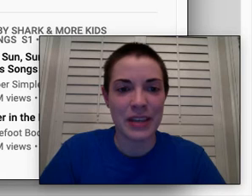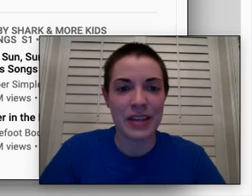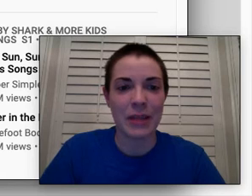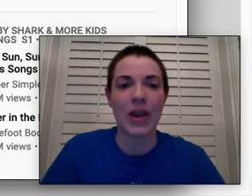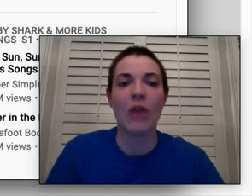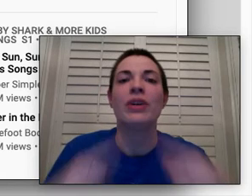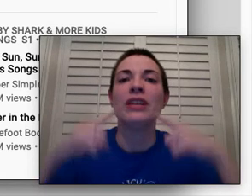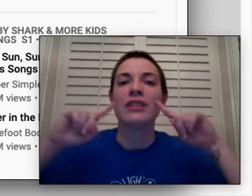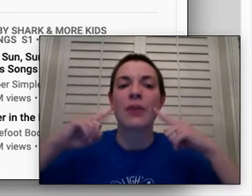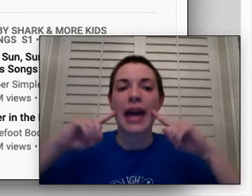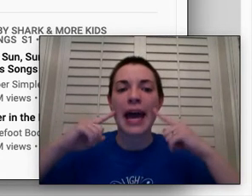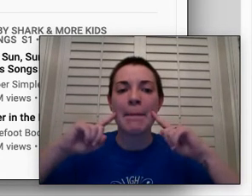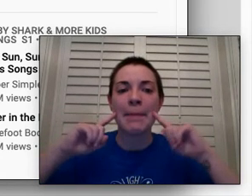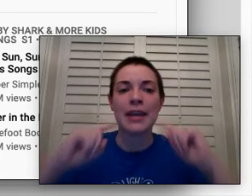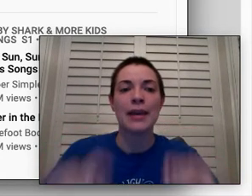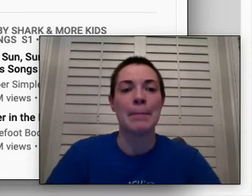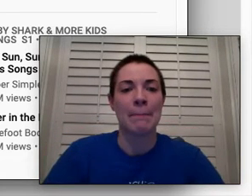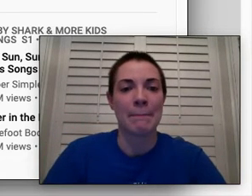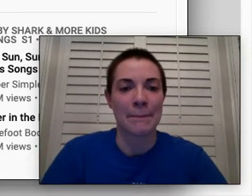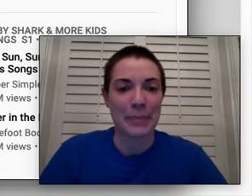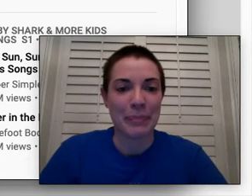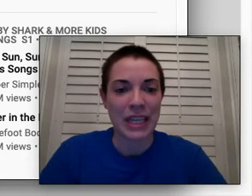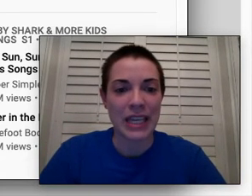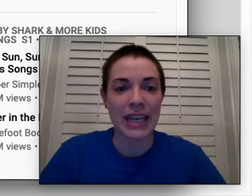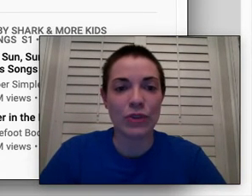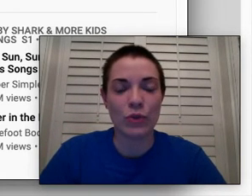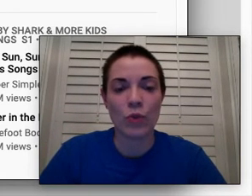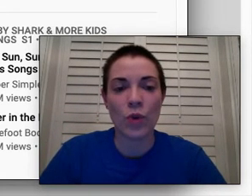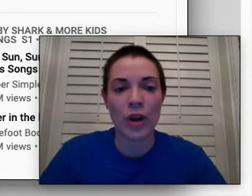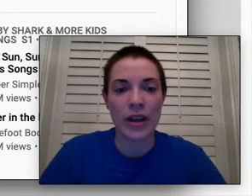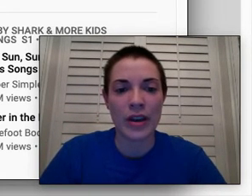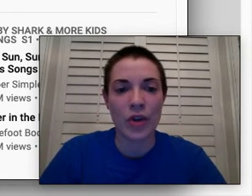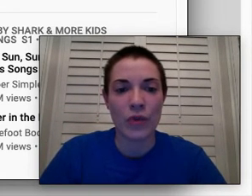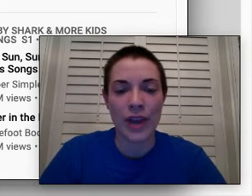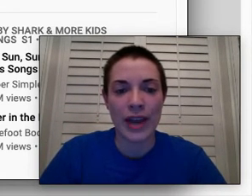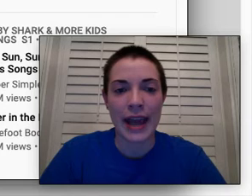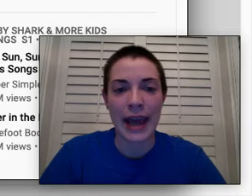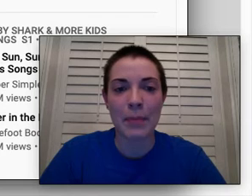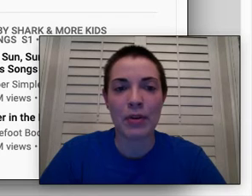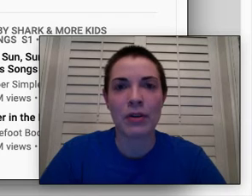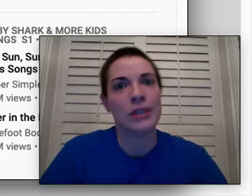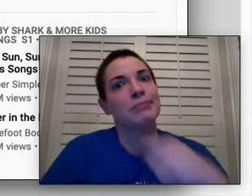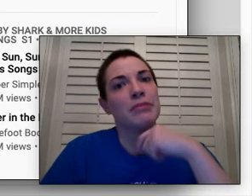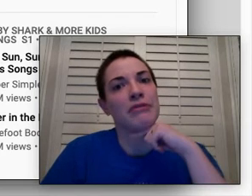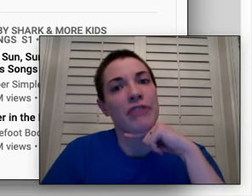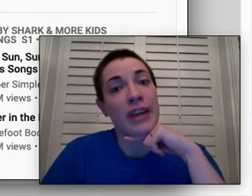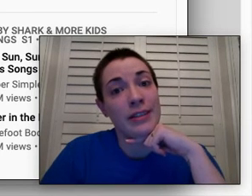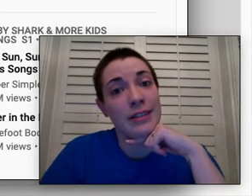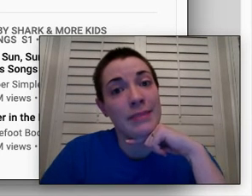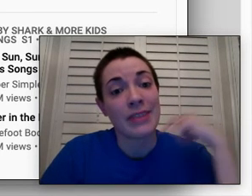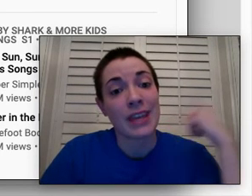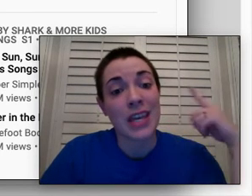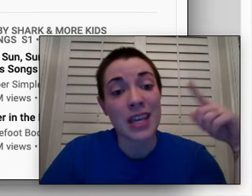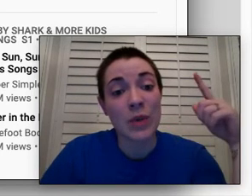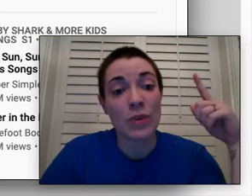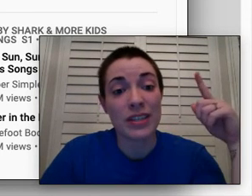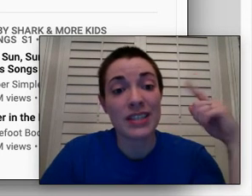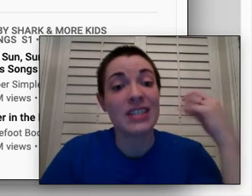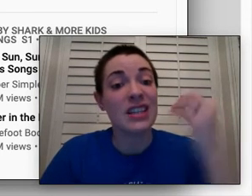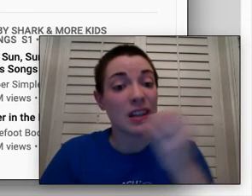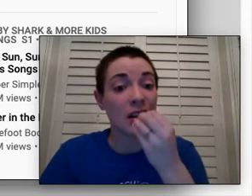Yummy, yummy. Oh, he looks so happy. He ate through one red apple. But friends, he